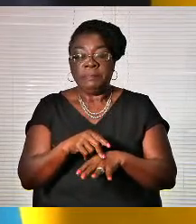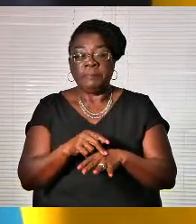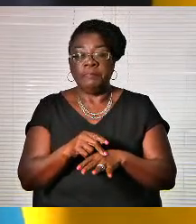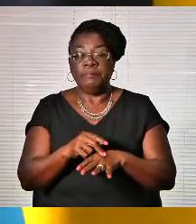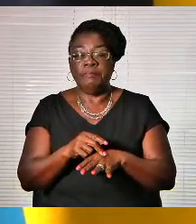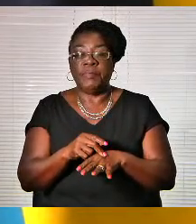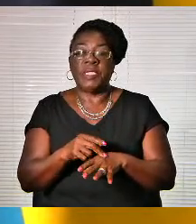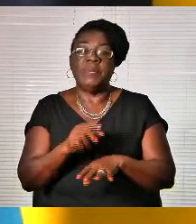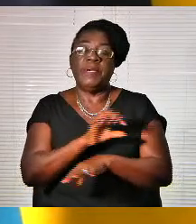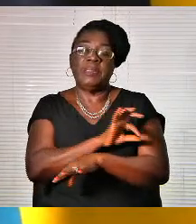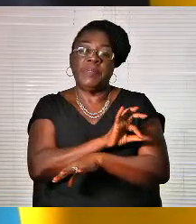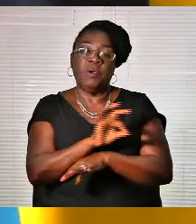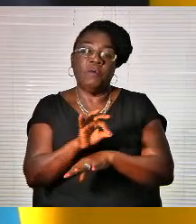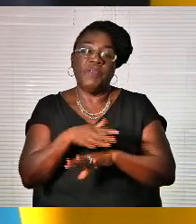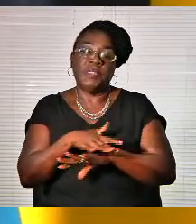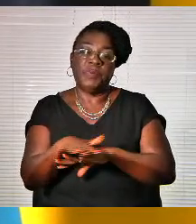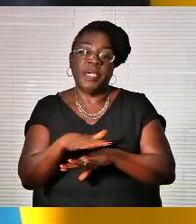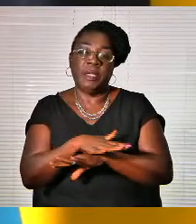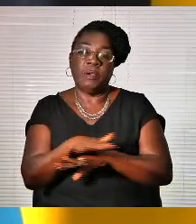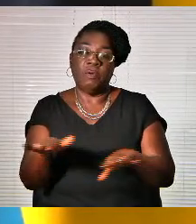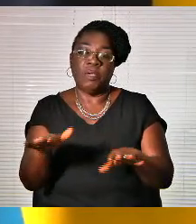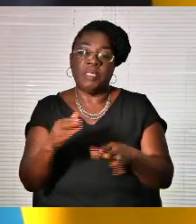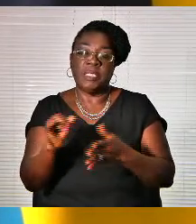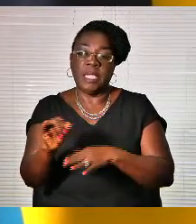the island. So